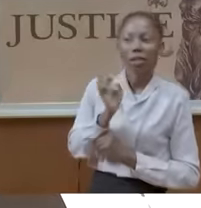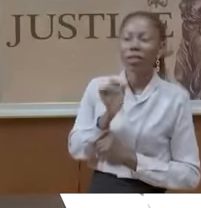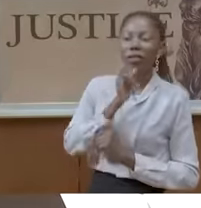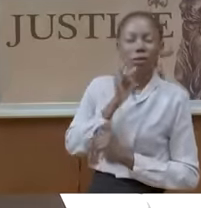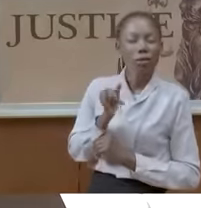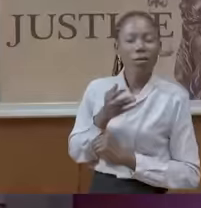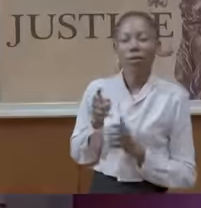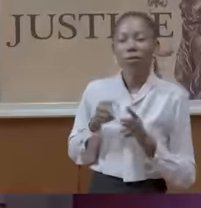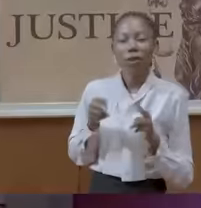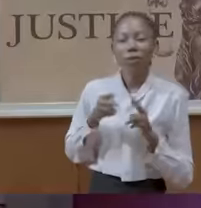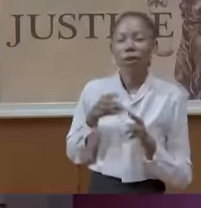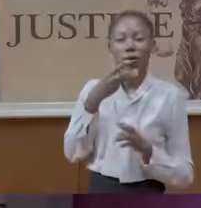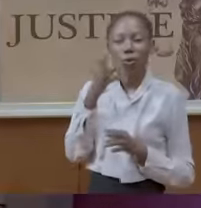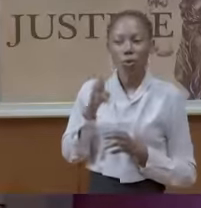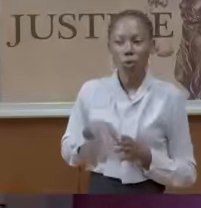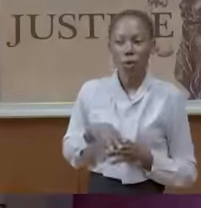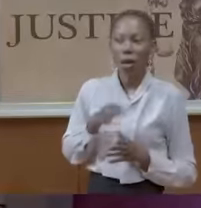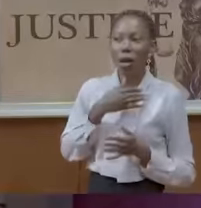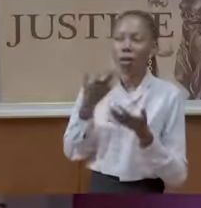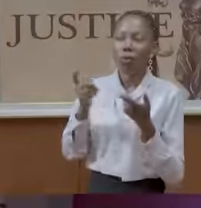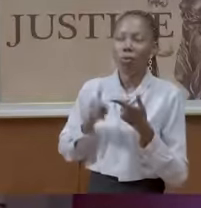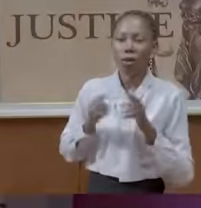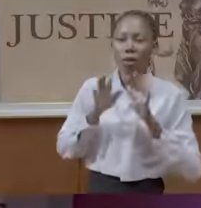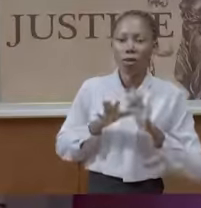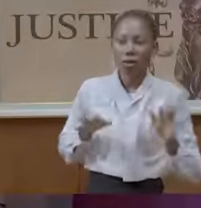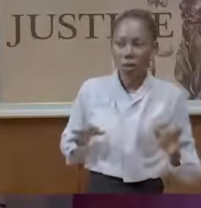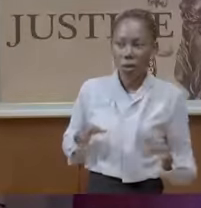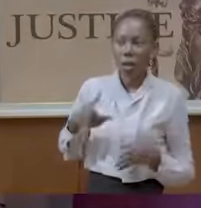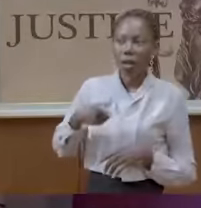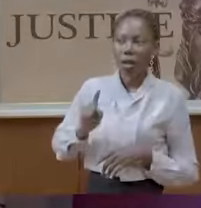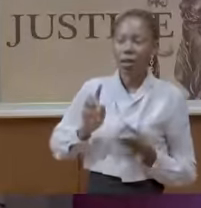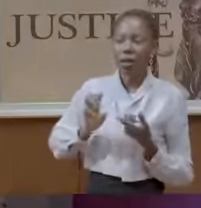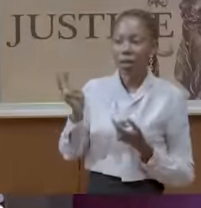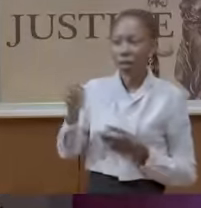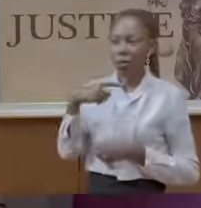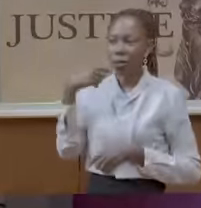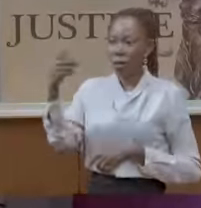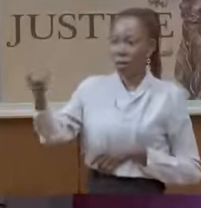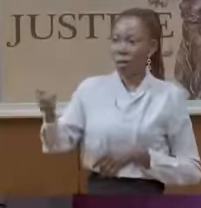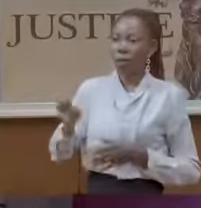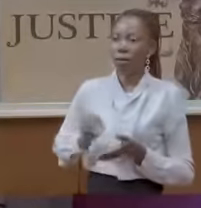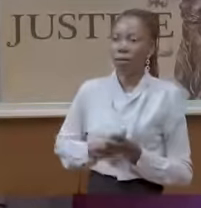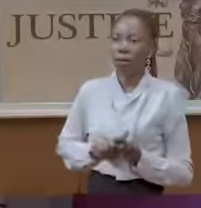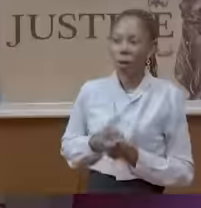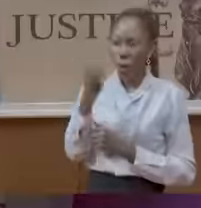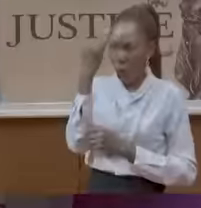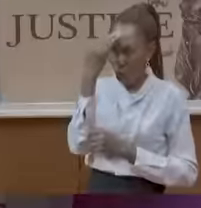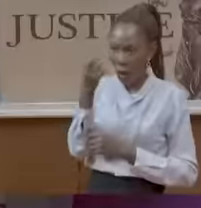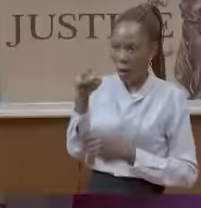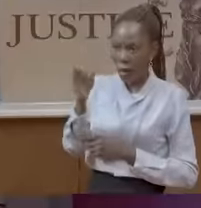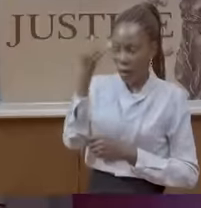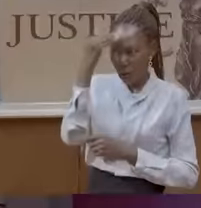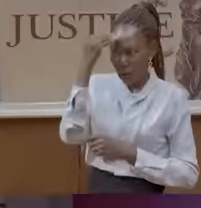She's a very violent person. And I want my children, by the time they'll come out, let them tell me to my face that I'm the one beating this woman. Let them because they will